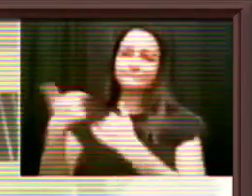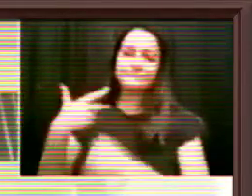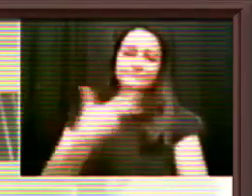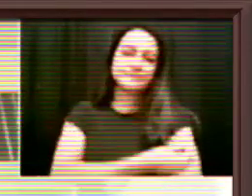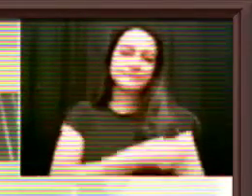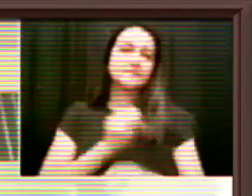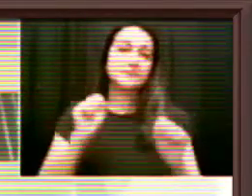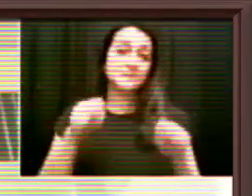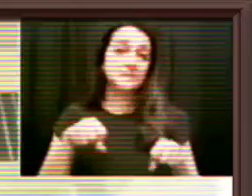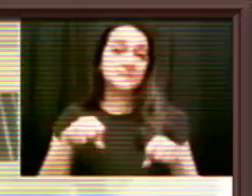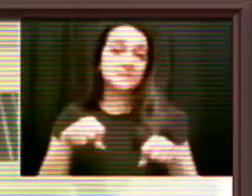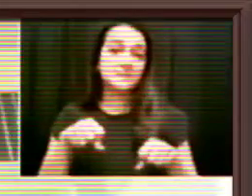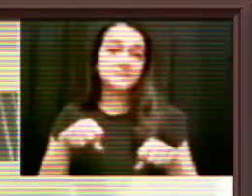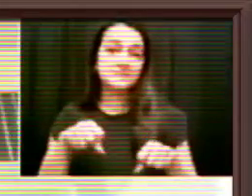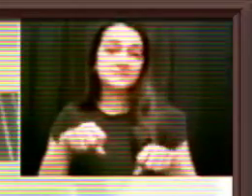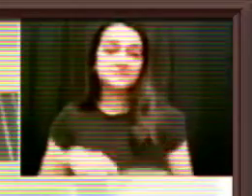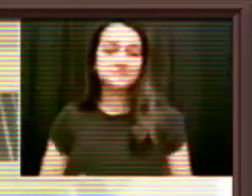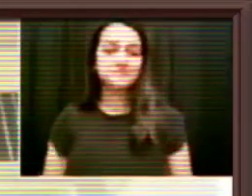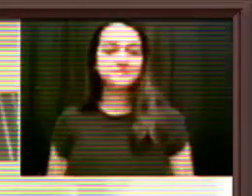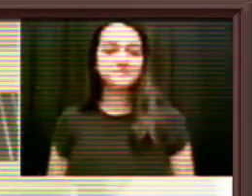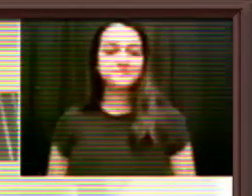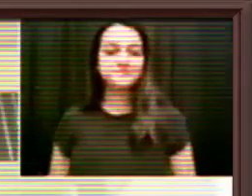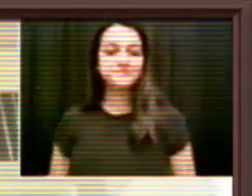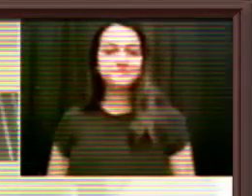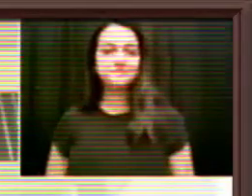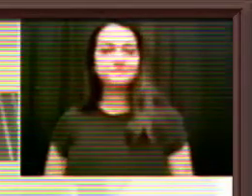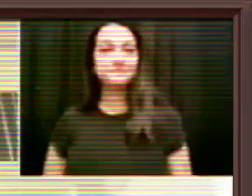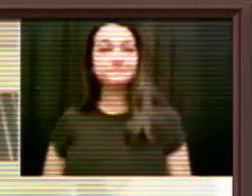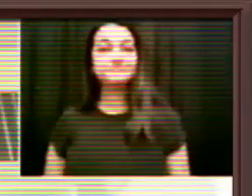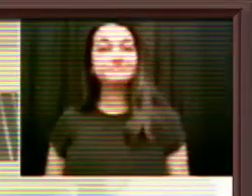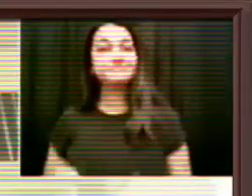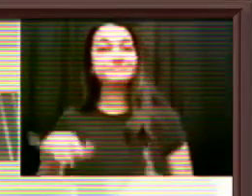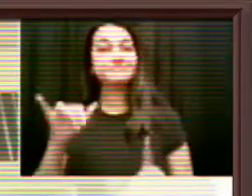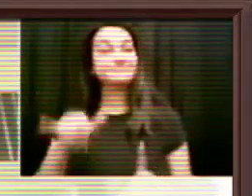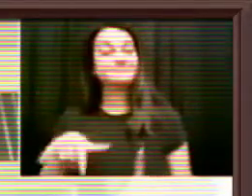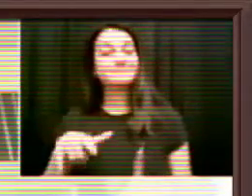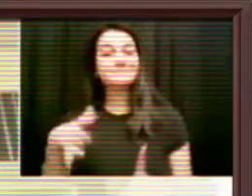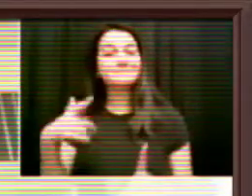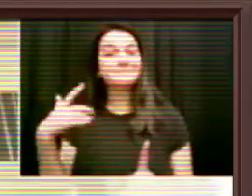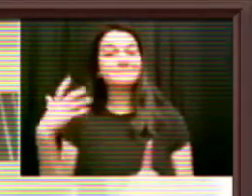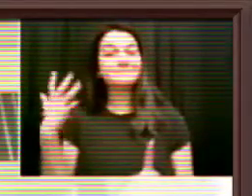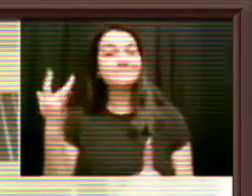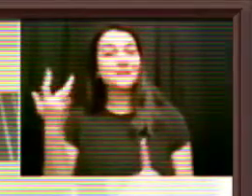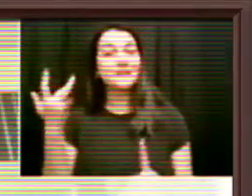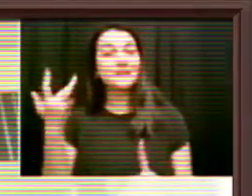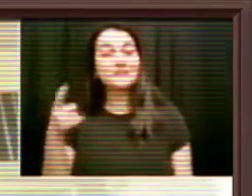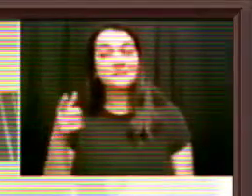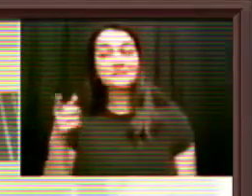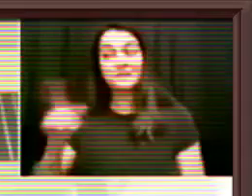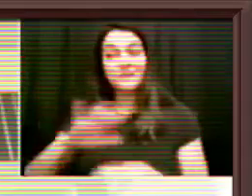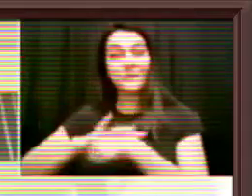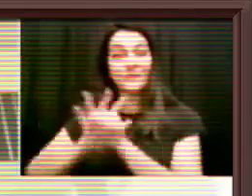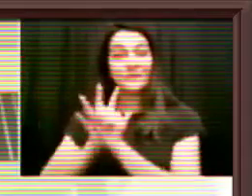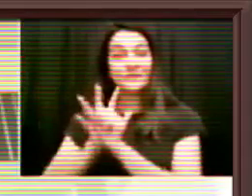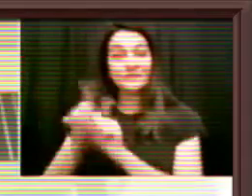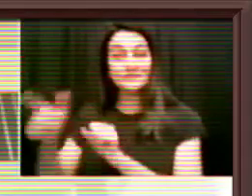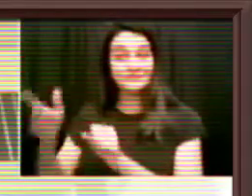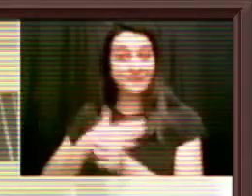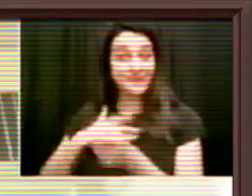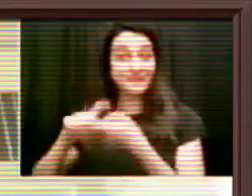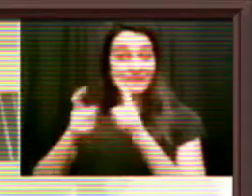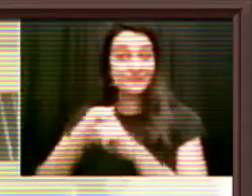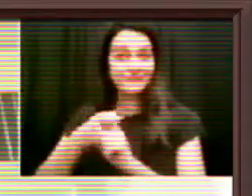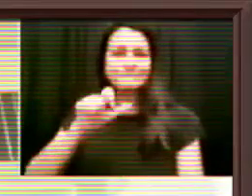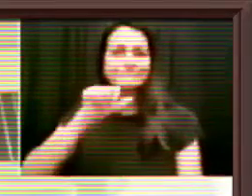they've isolated it to even identify it as corona. And I have the proof of that. The Wuhan